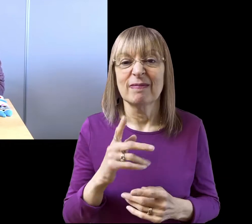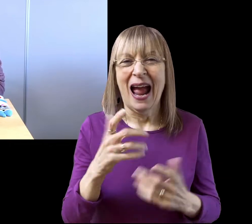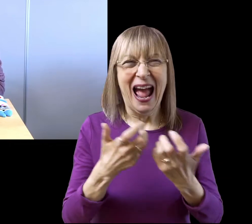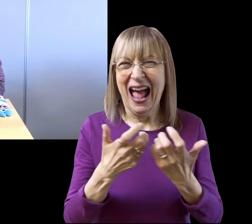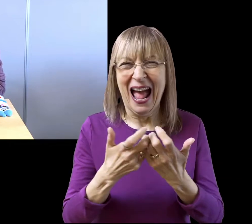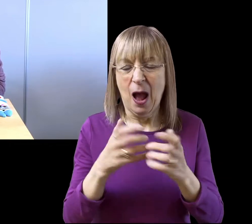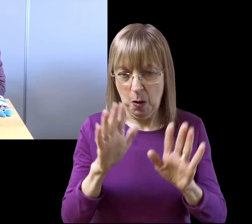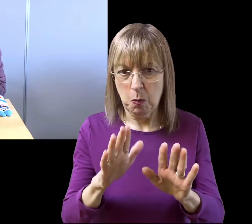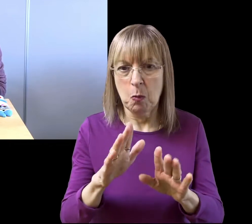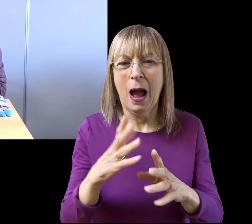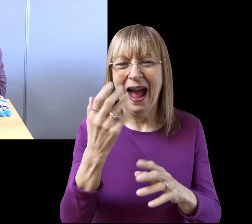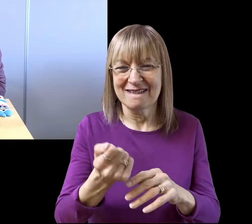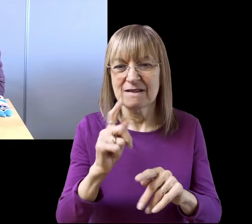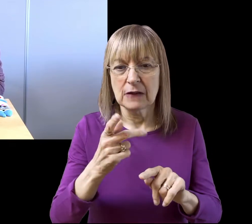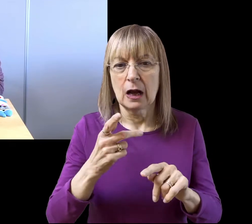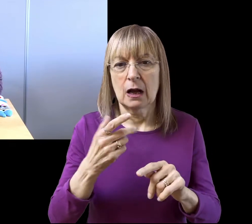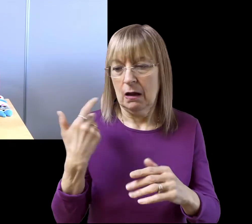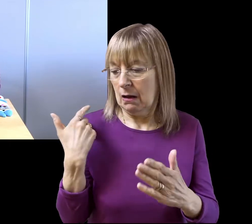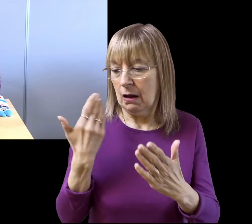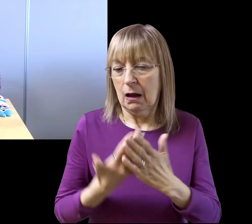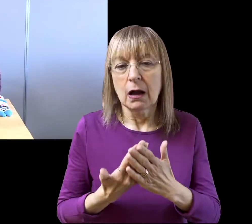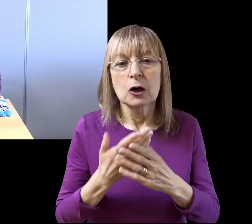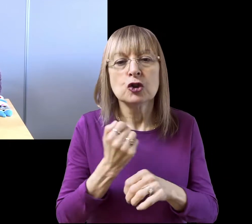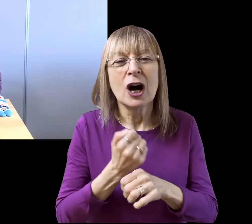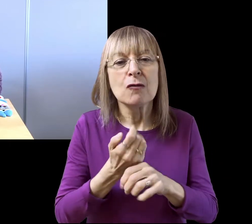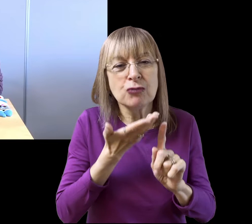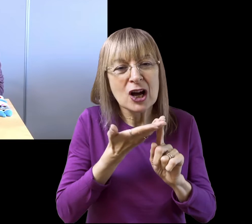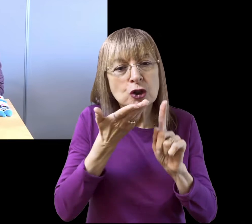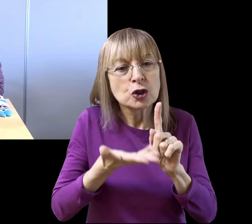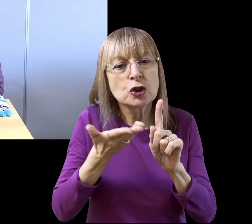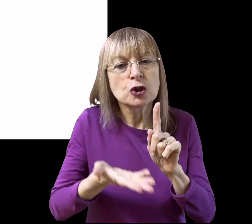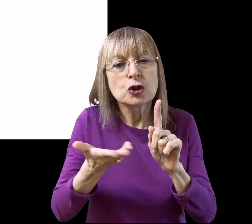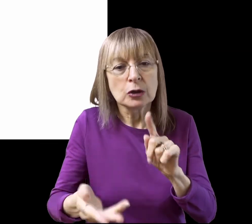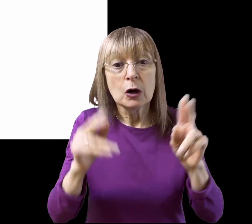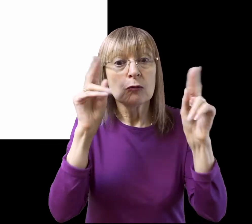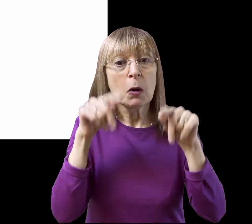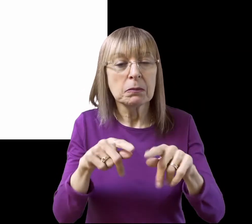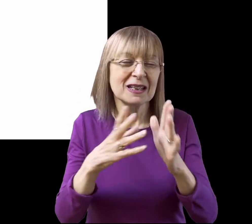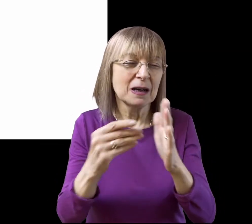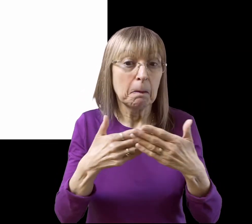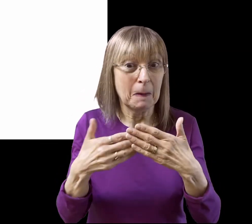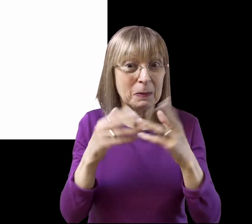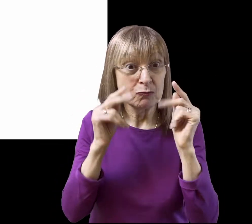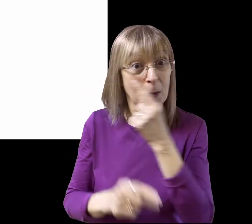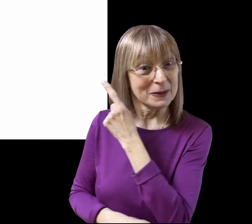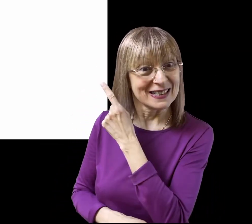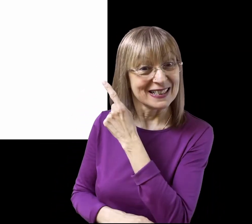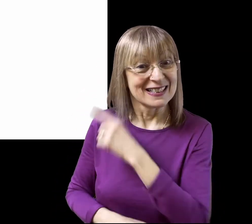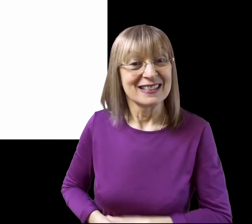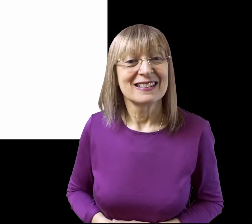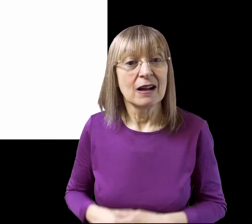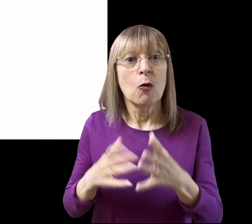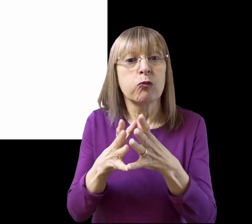that every time we move from generation to generation, the rabbits, if we've got baby rabbits, they grow up